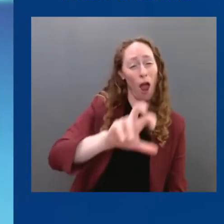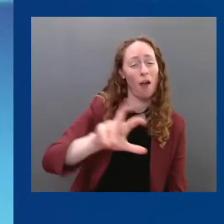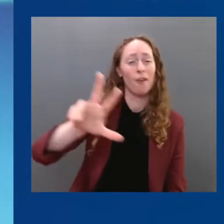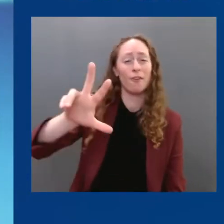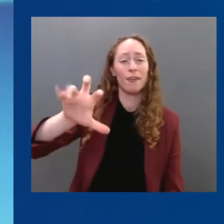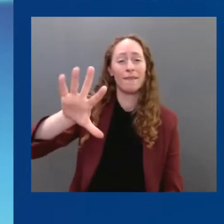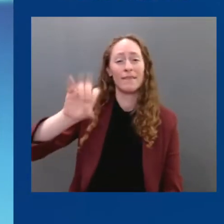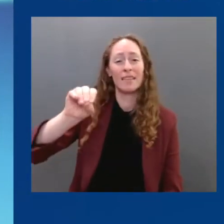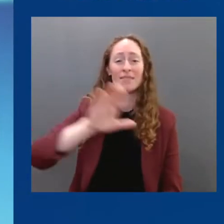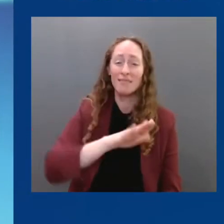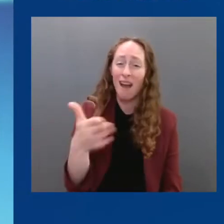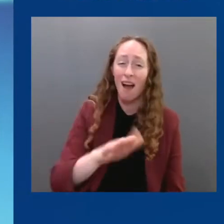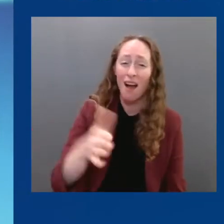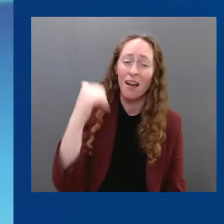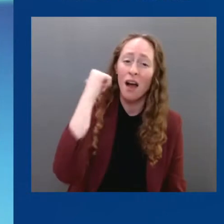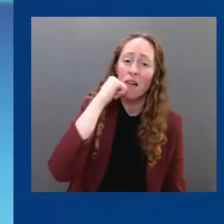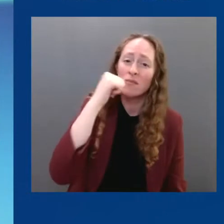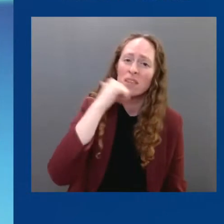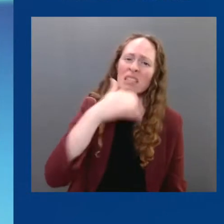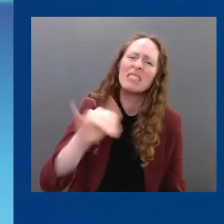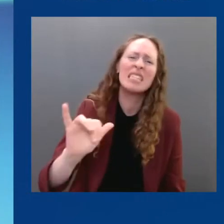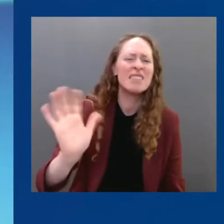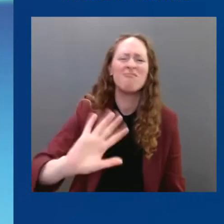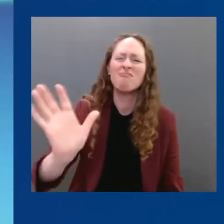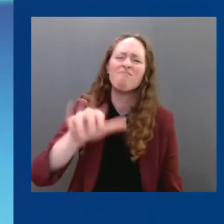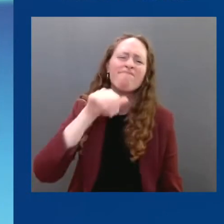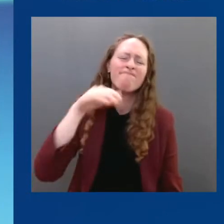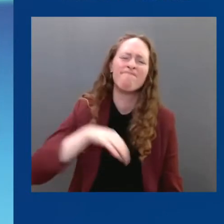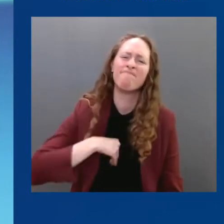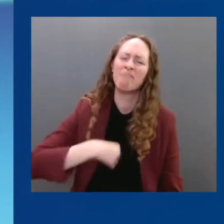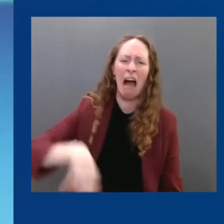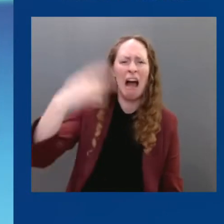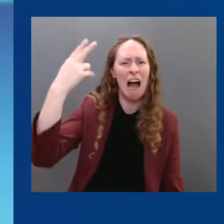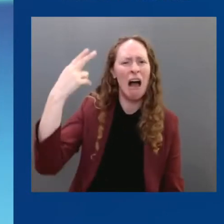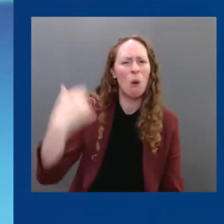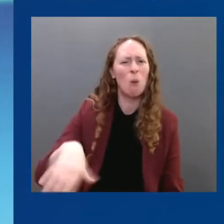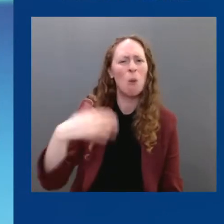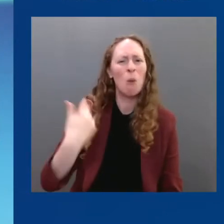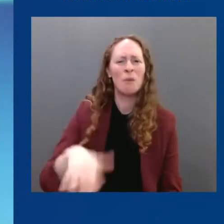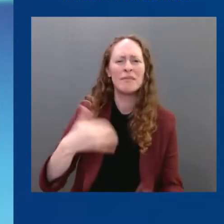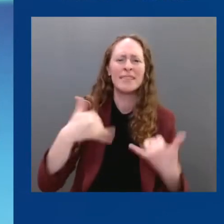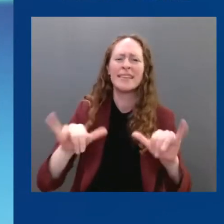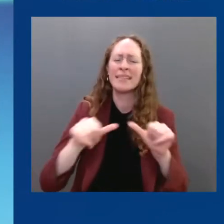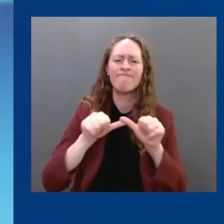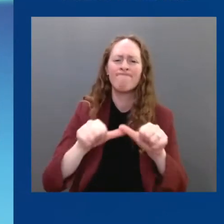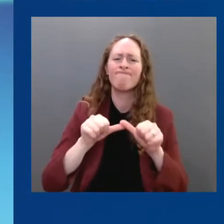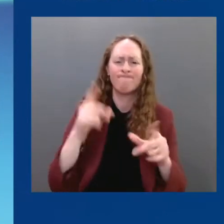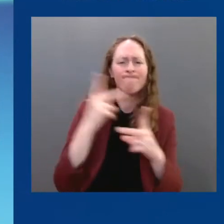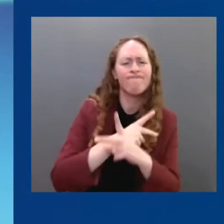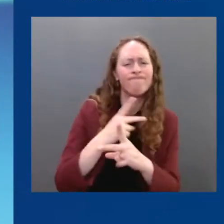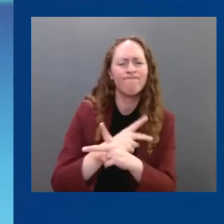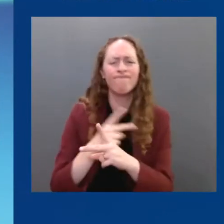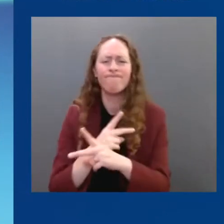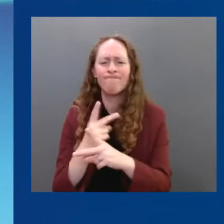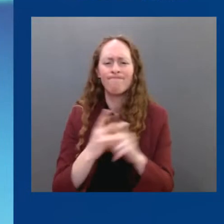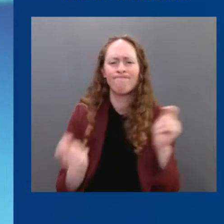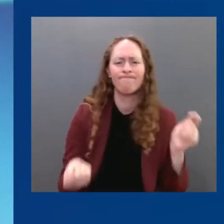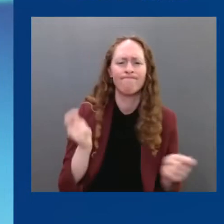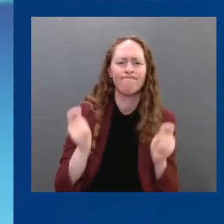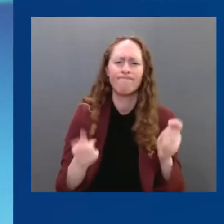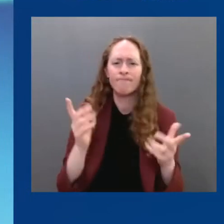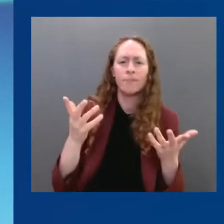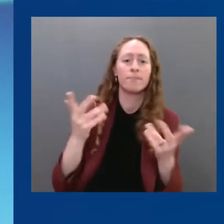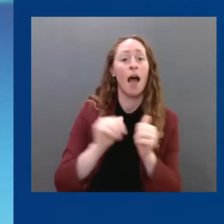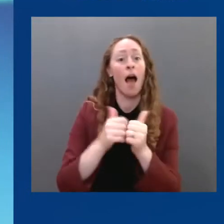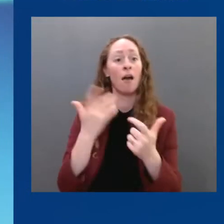continue to use the infrastructure we have built and the tools we have to lower suffering and death as we manage BA5. And it is